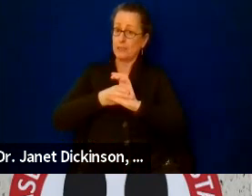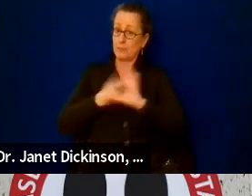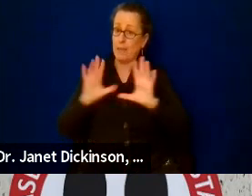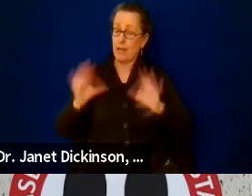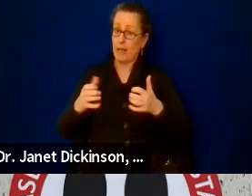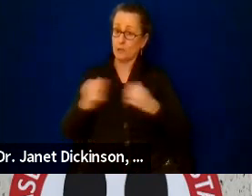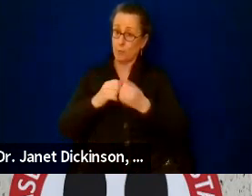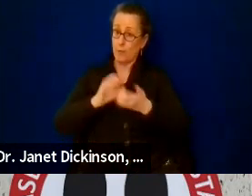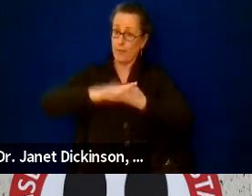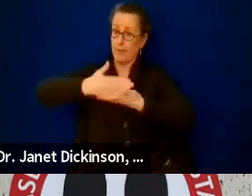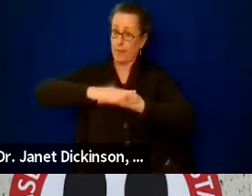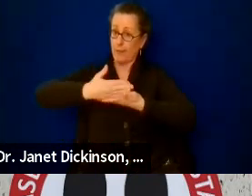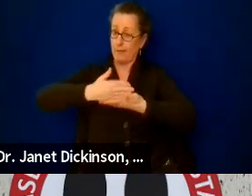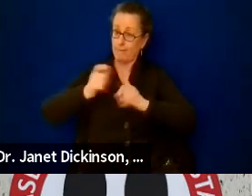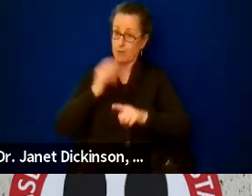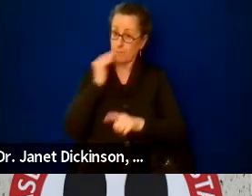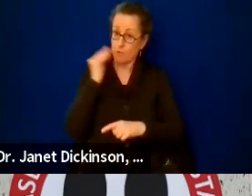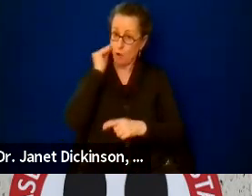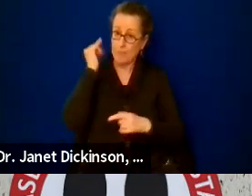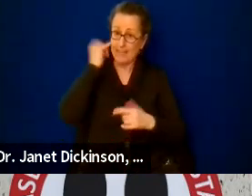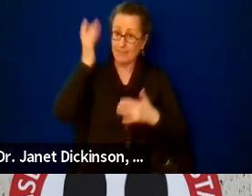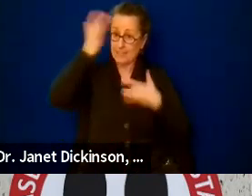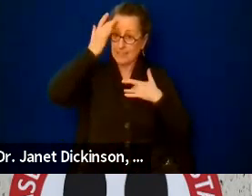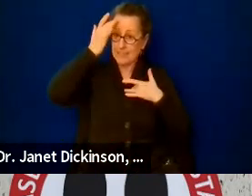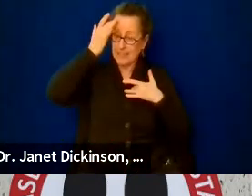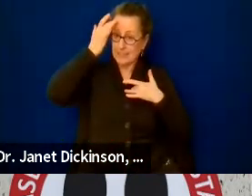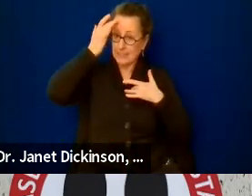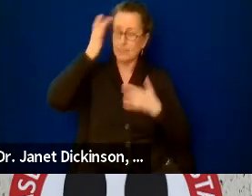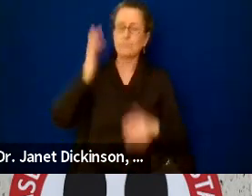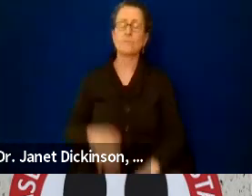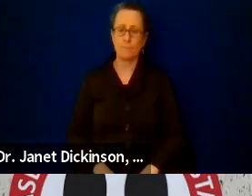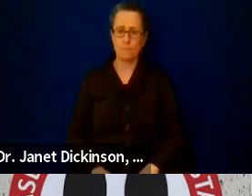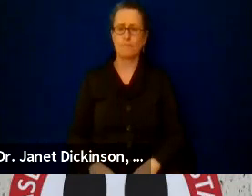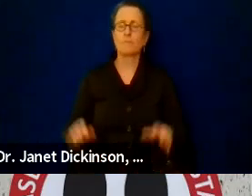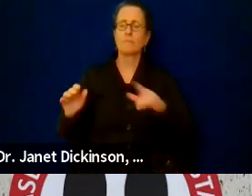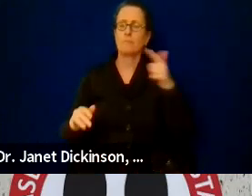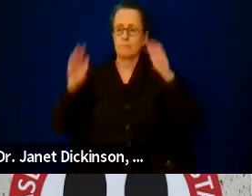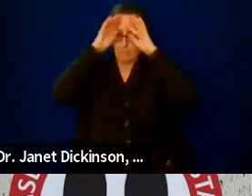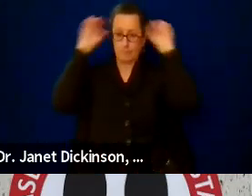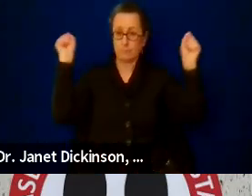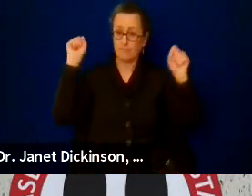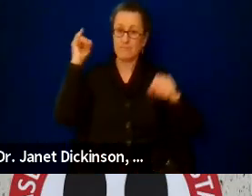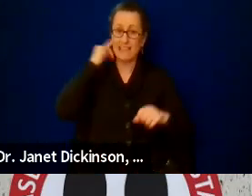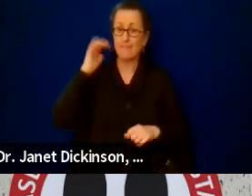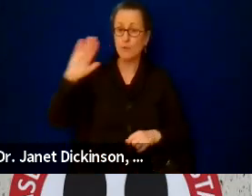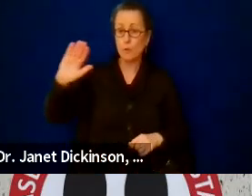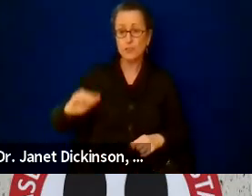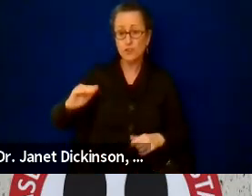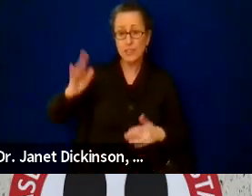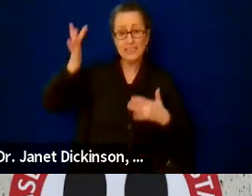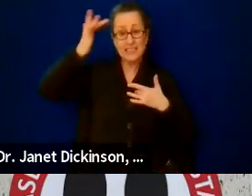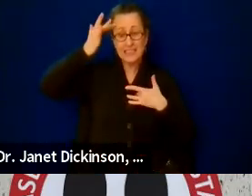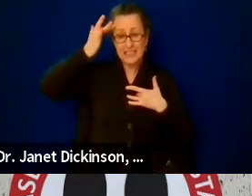great question. And in those short-term instances where a child is not feeling well, we certainly want